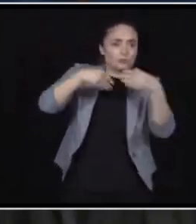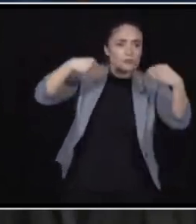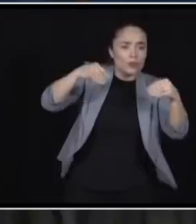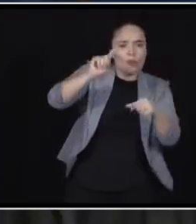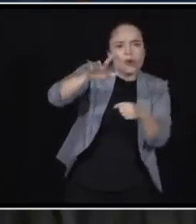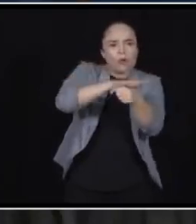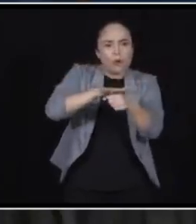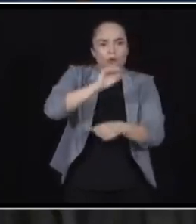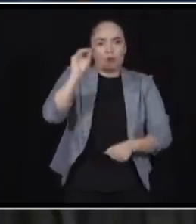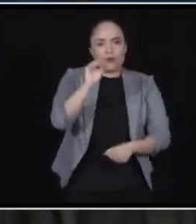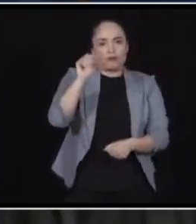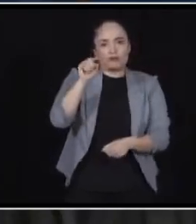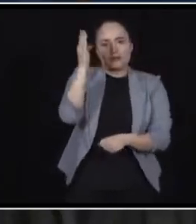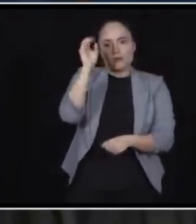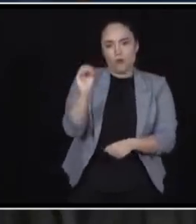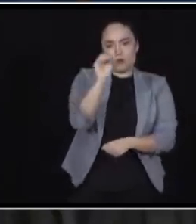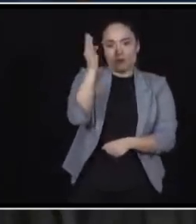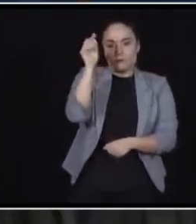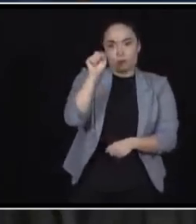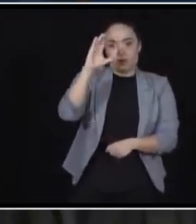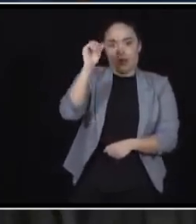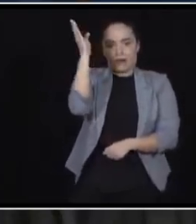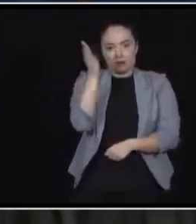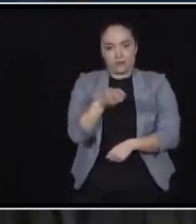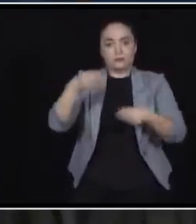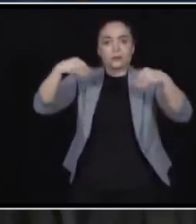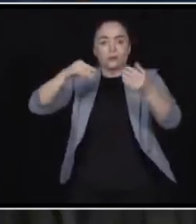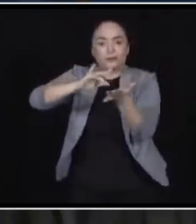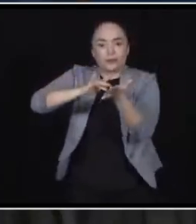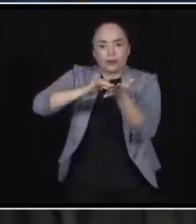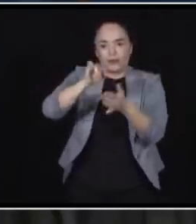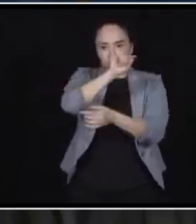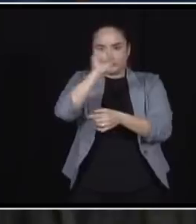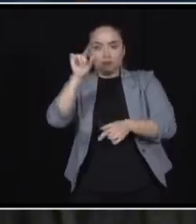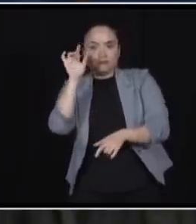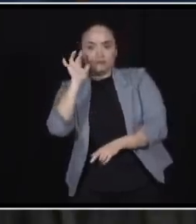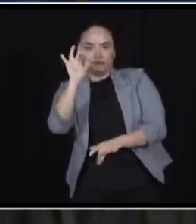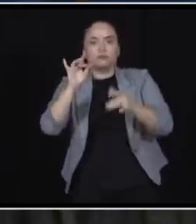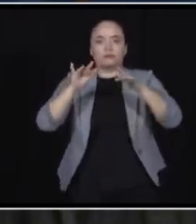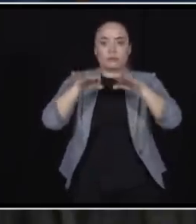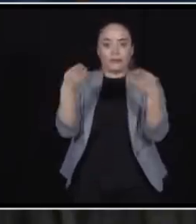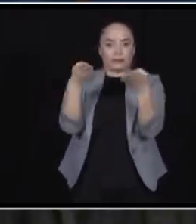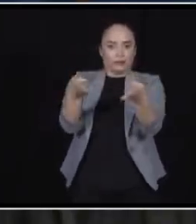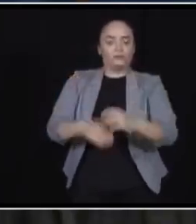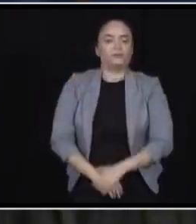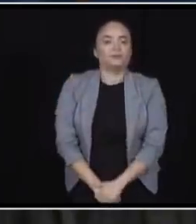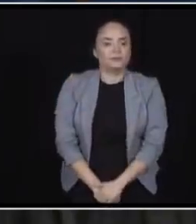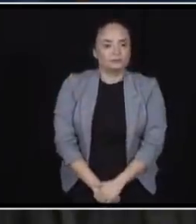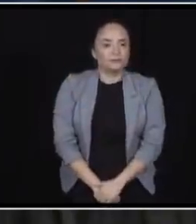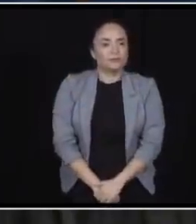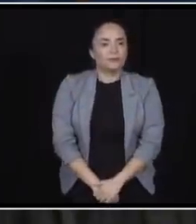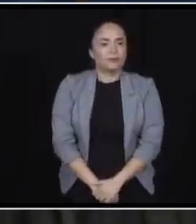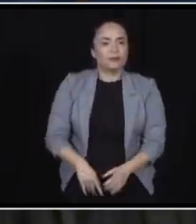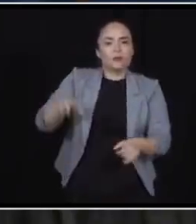ontario.ca/pharmacy COVID vaccine to find a neighborhood pharmacy that is administering vaccines. We have come so far